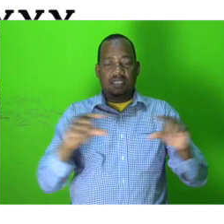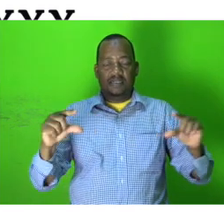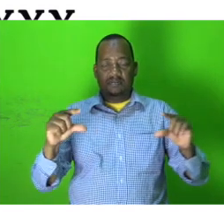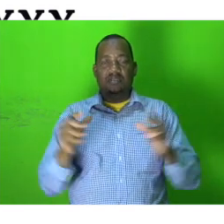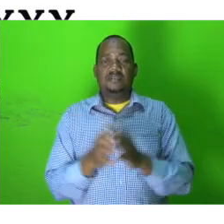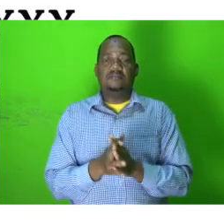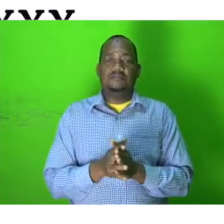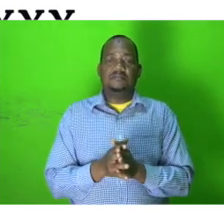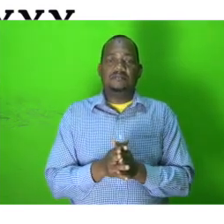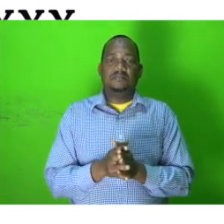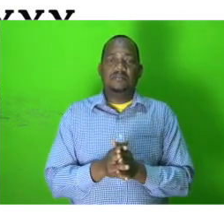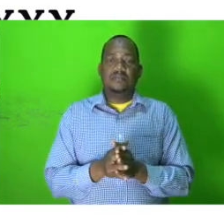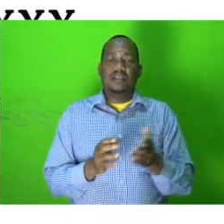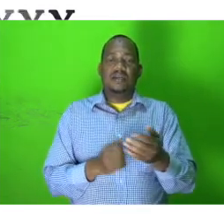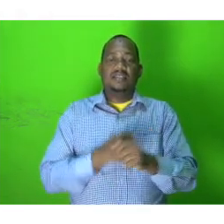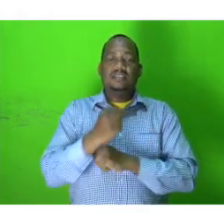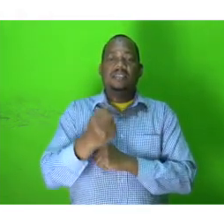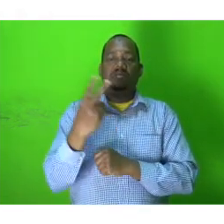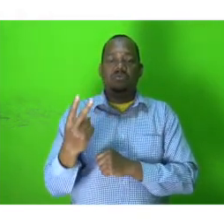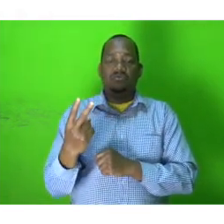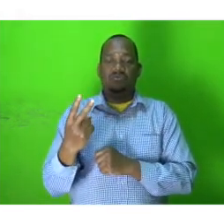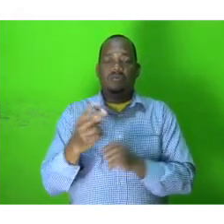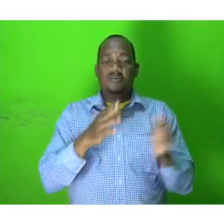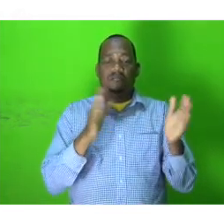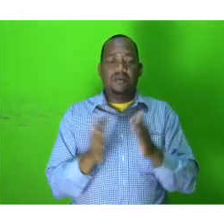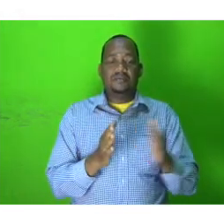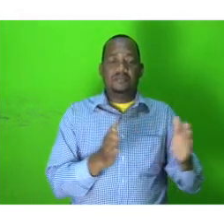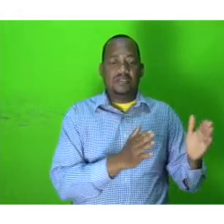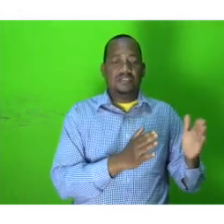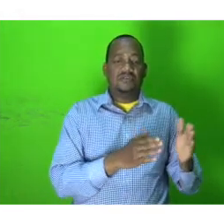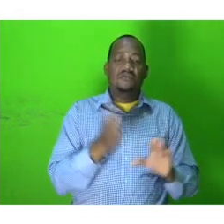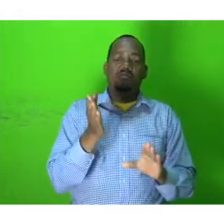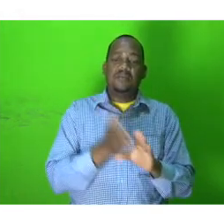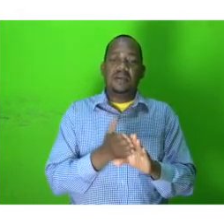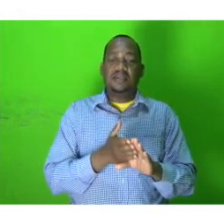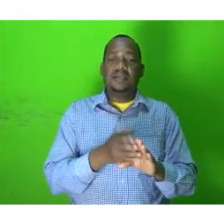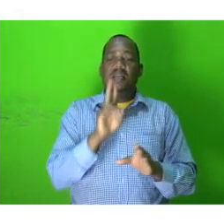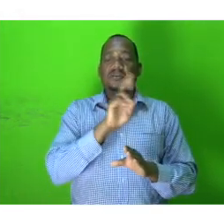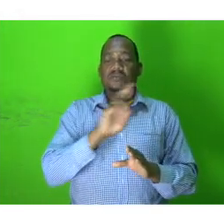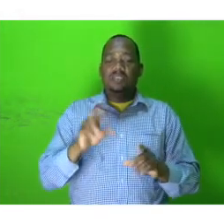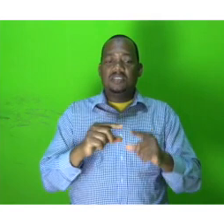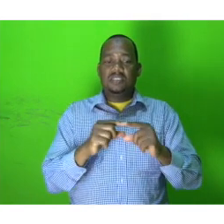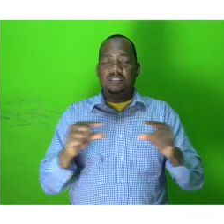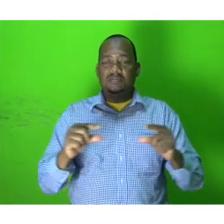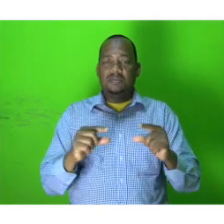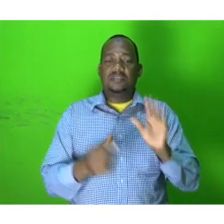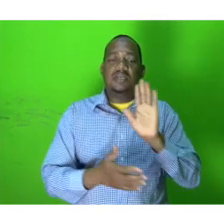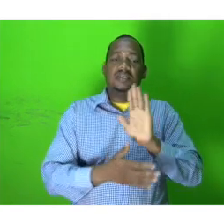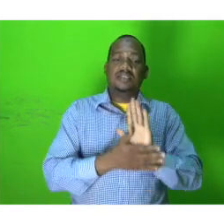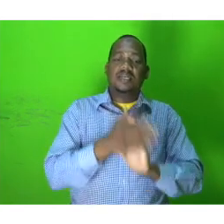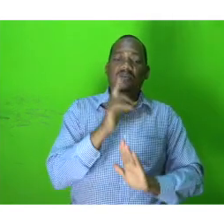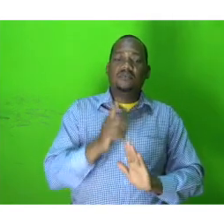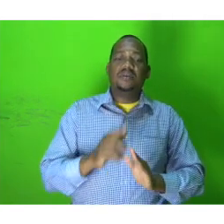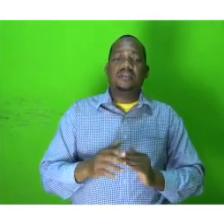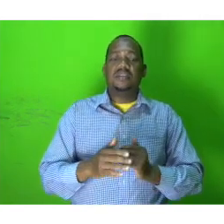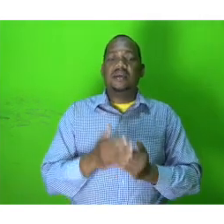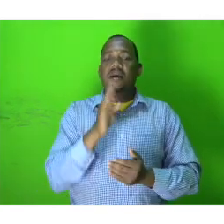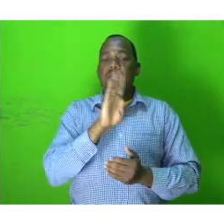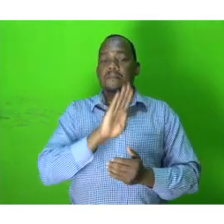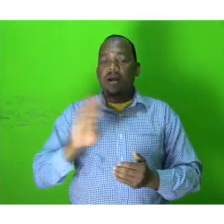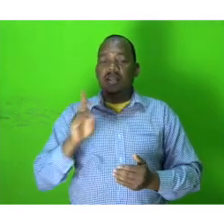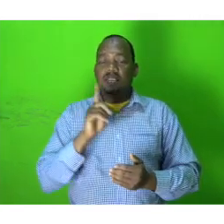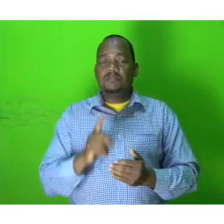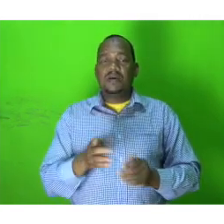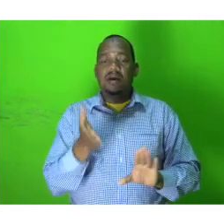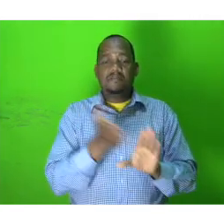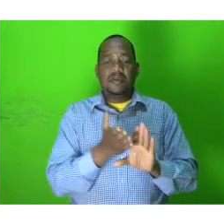CD. Step 2. Preparation of bank reconciliation statement, starting with balance as